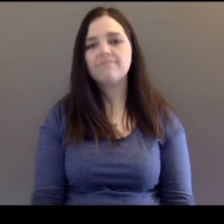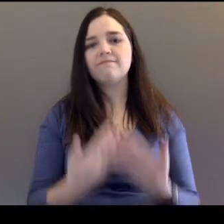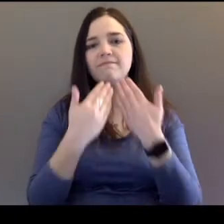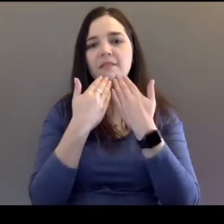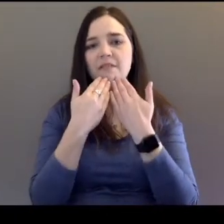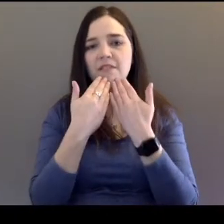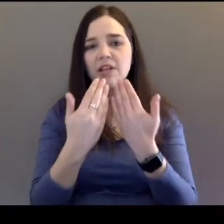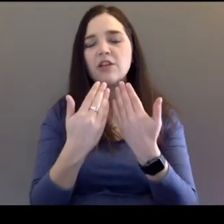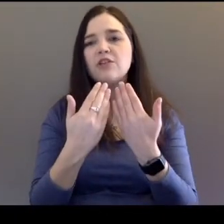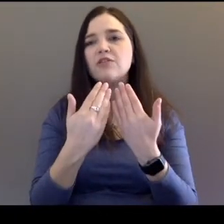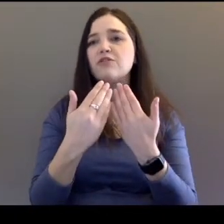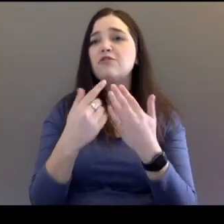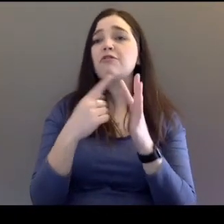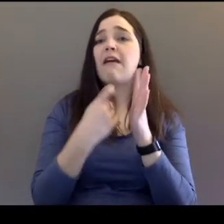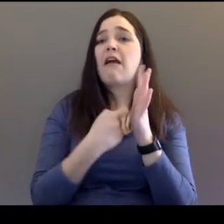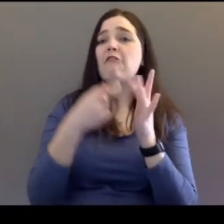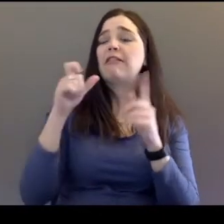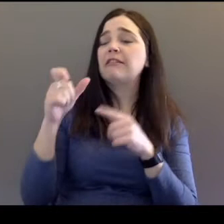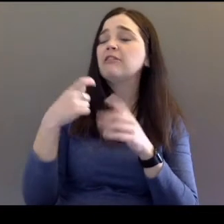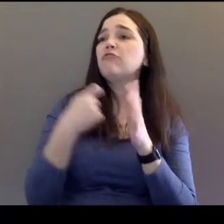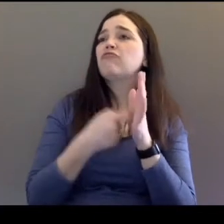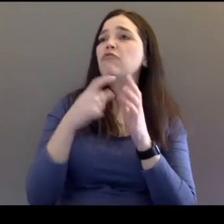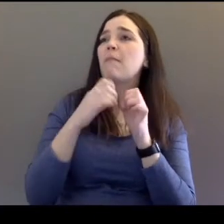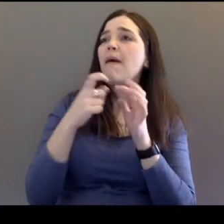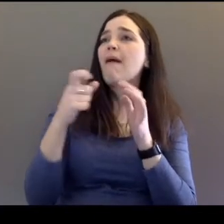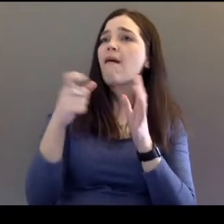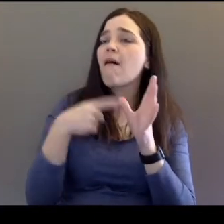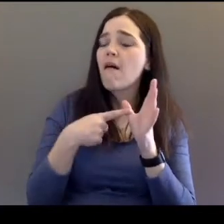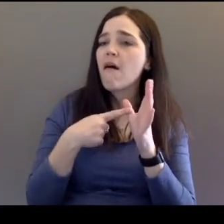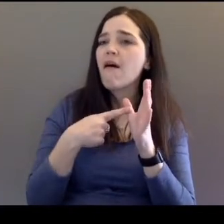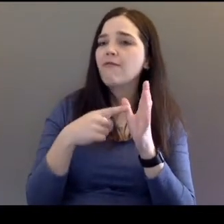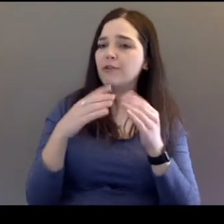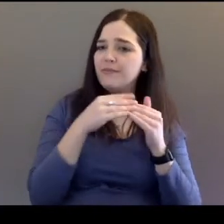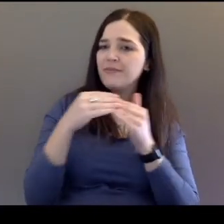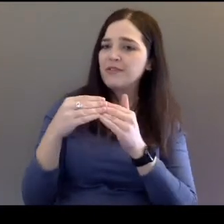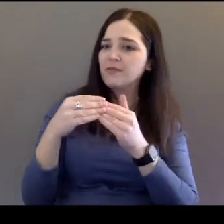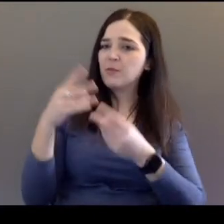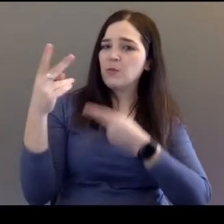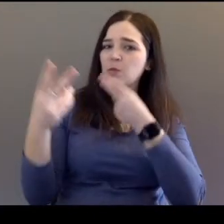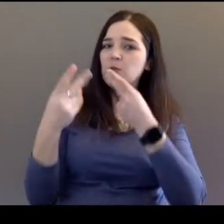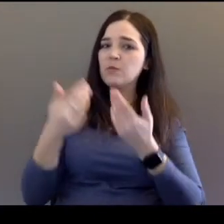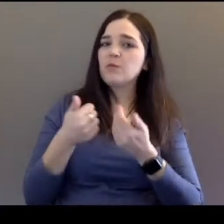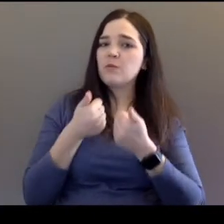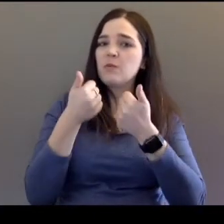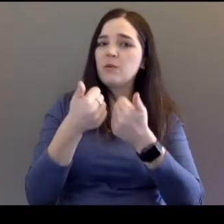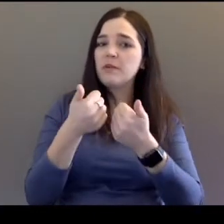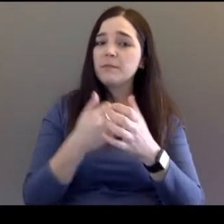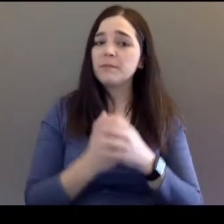thanks to Eric and to Rebecca for leading us in worship this morning.